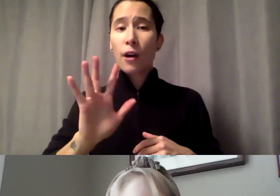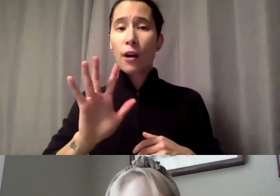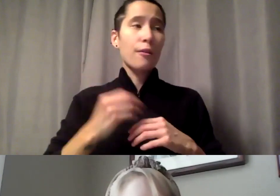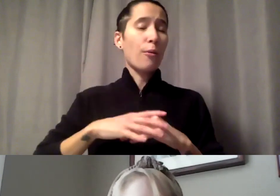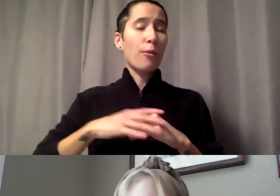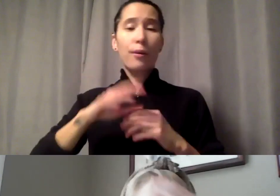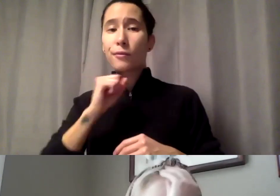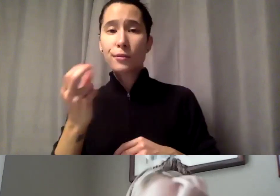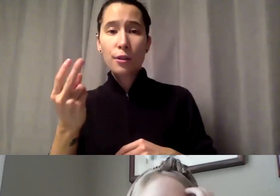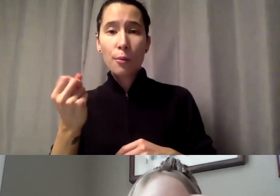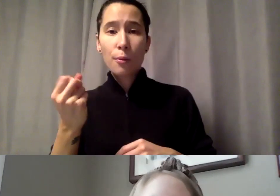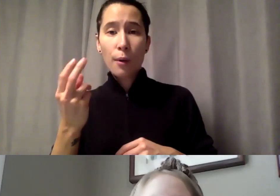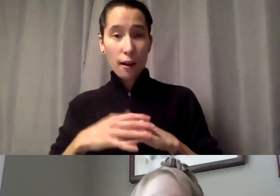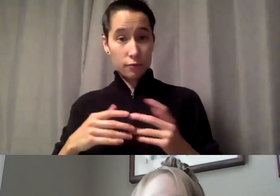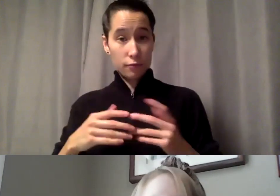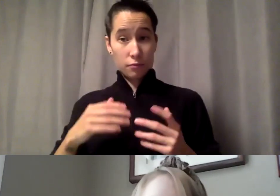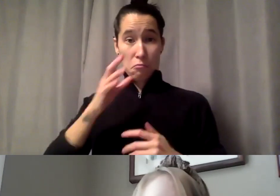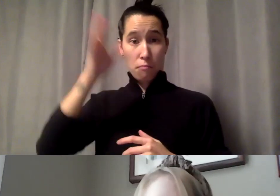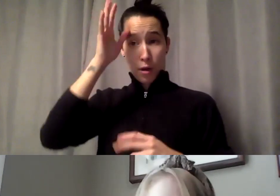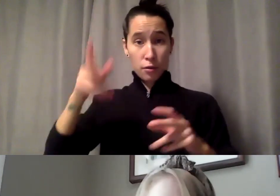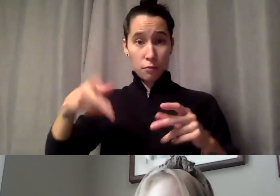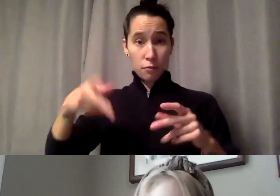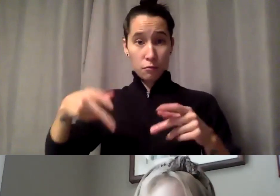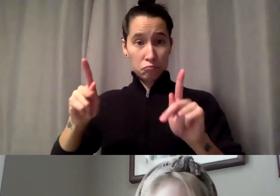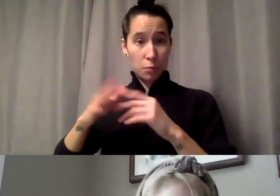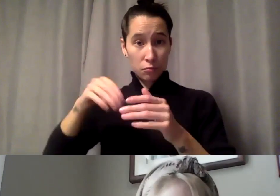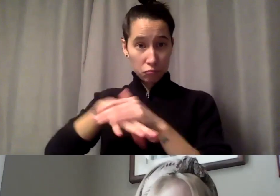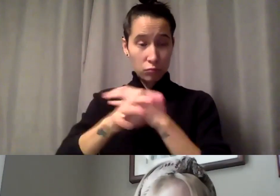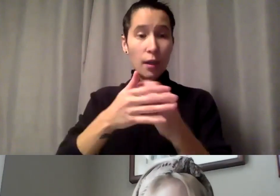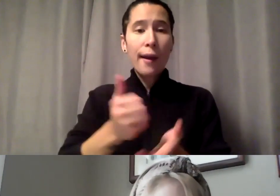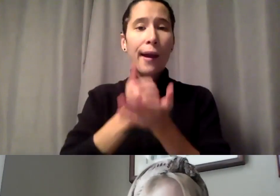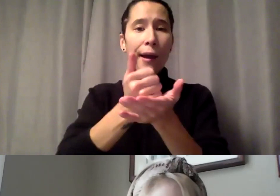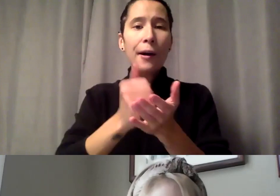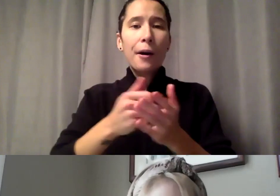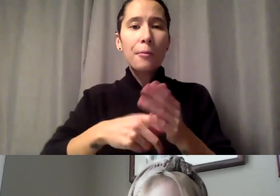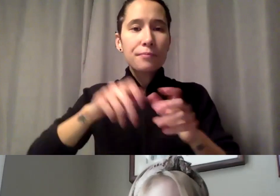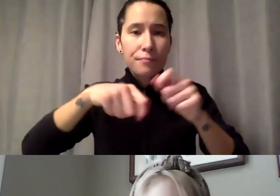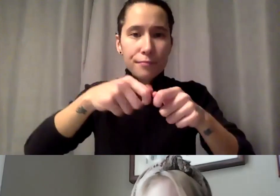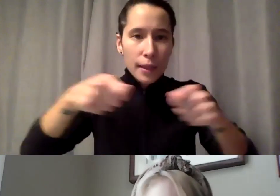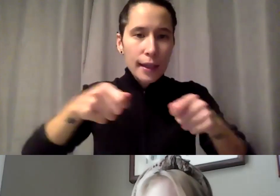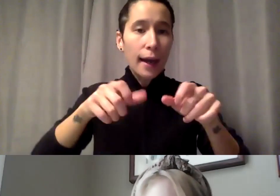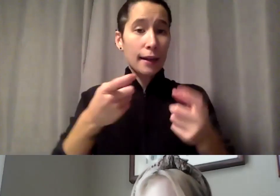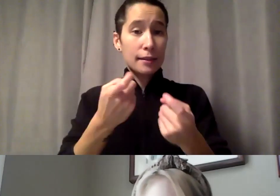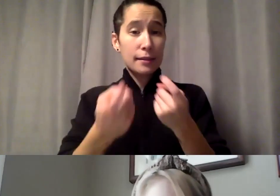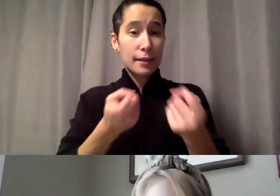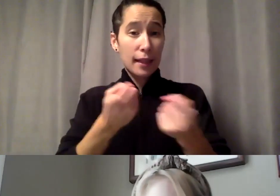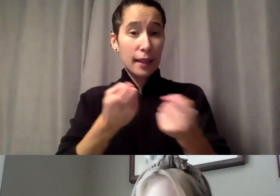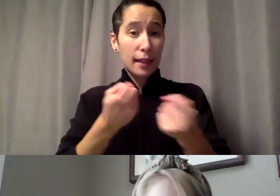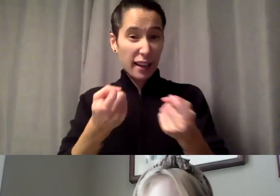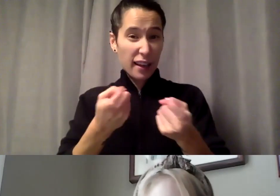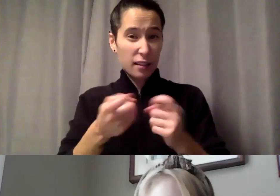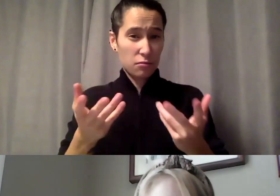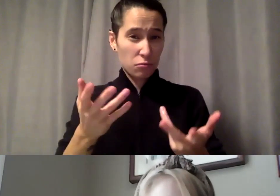for having one parent be there, help put on skates, what have you? Any considerations for that?